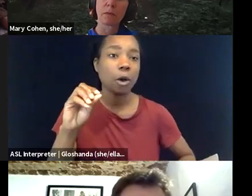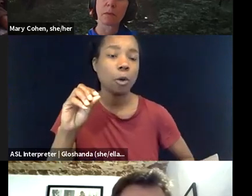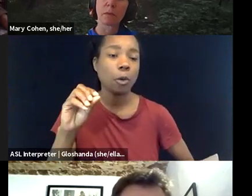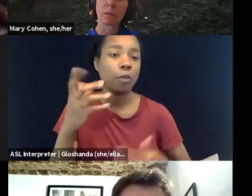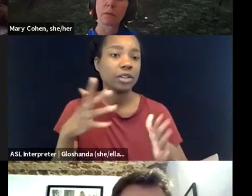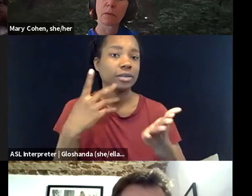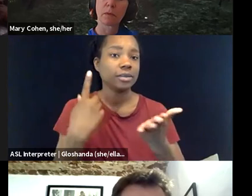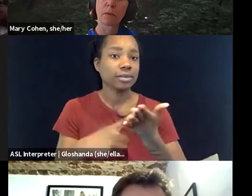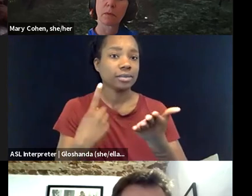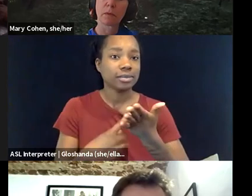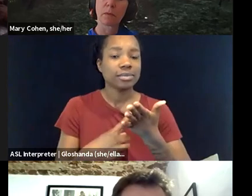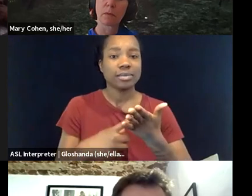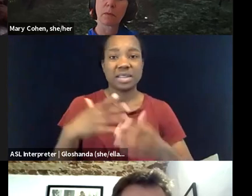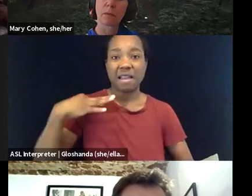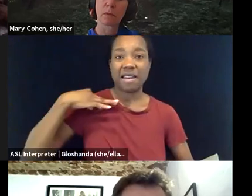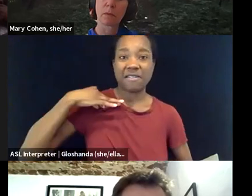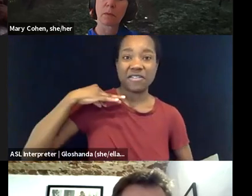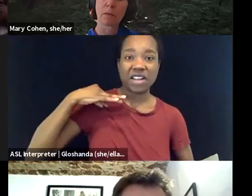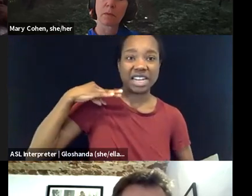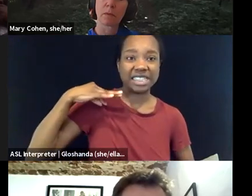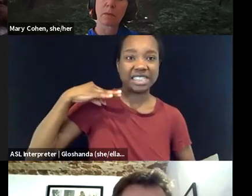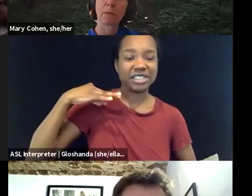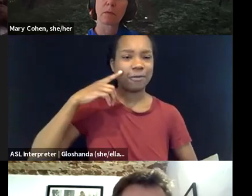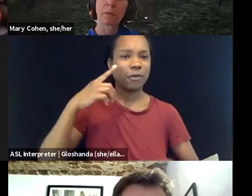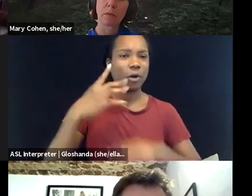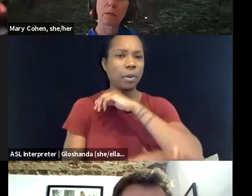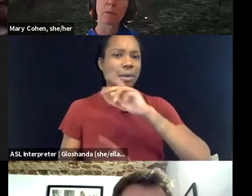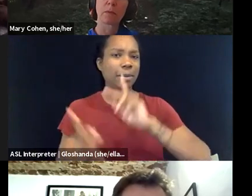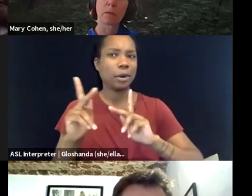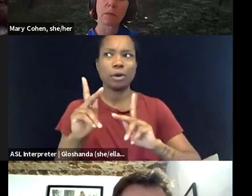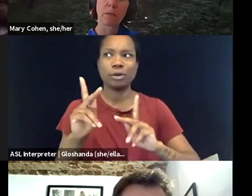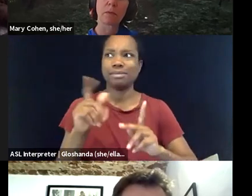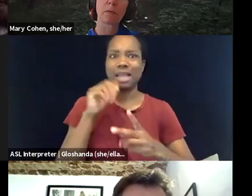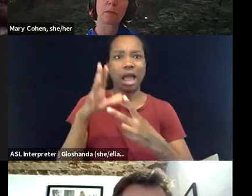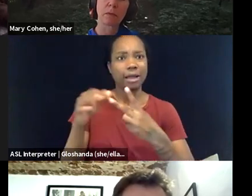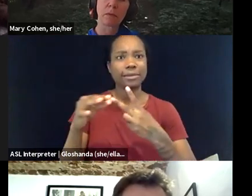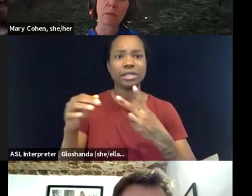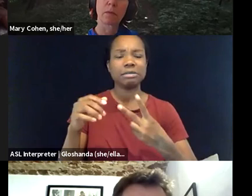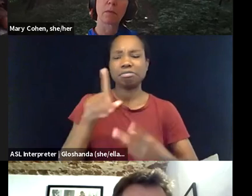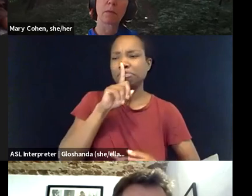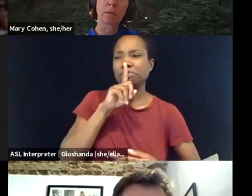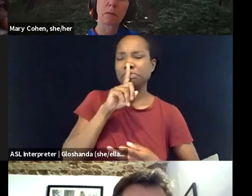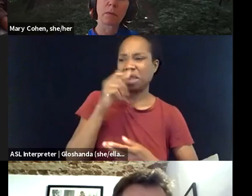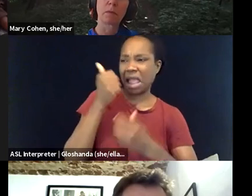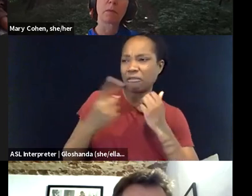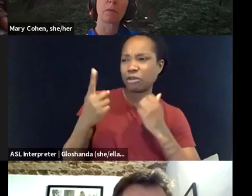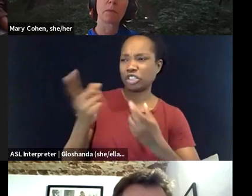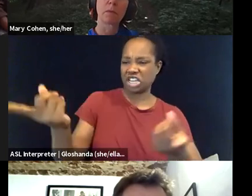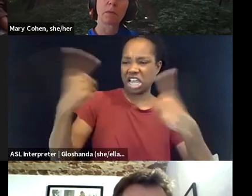of volunteerism for poor people is not an option. We're not saying, oh, everybody should get out there with the shovel. That's some